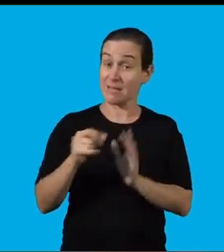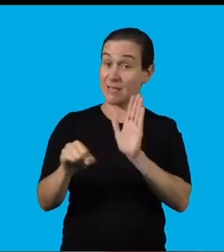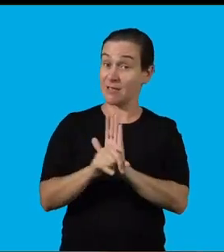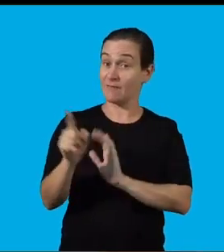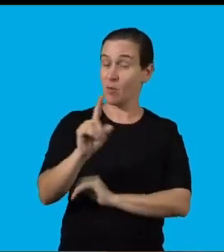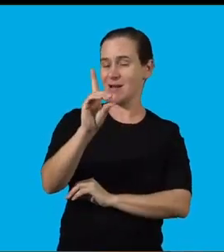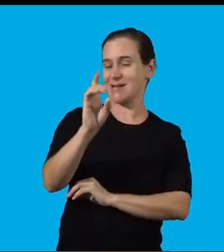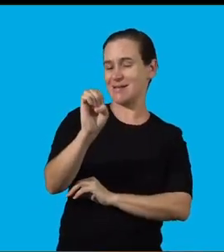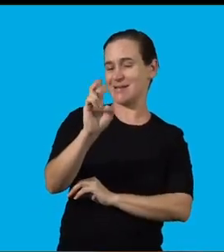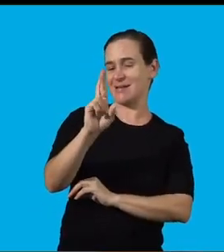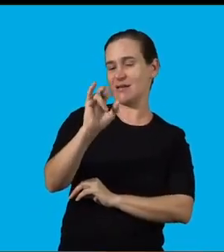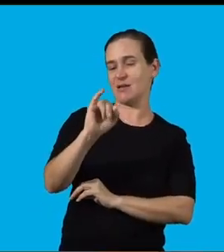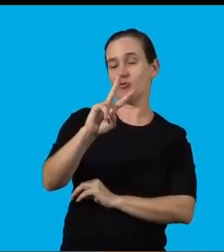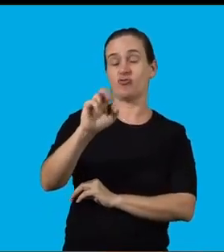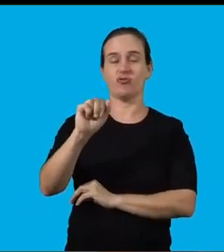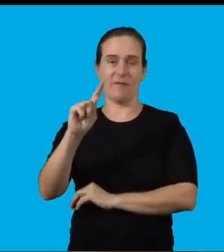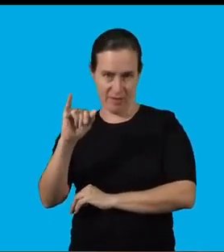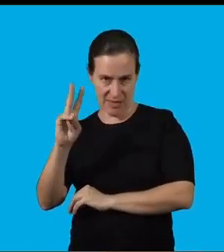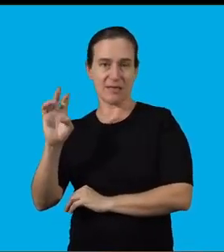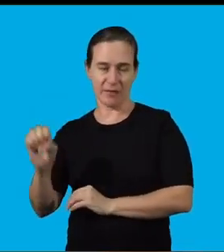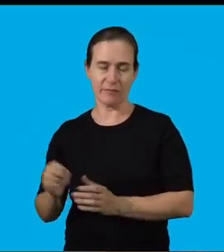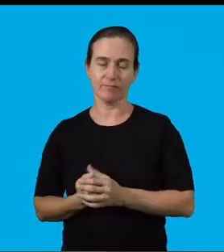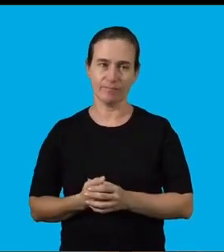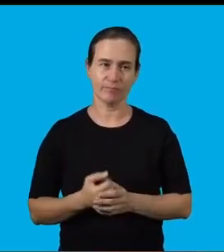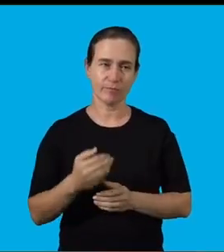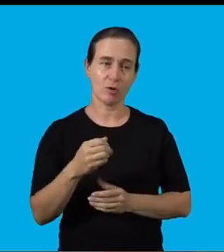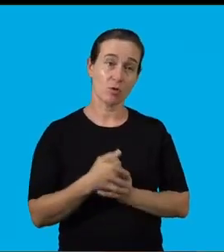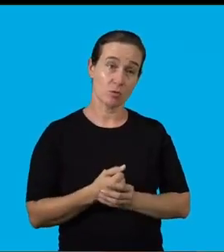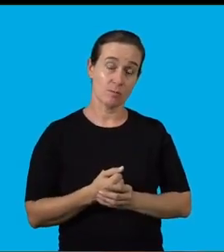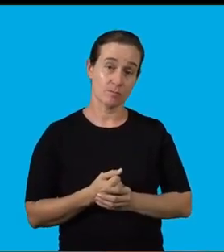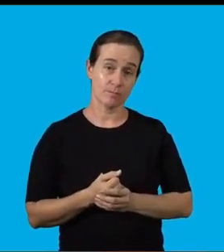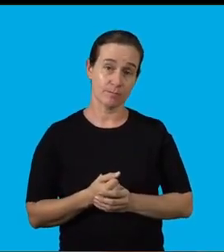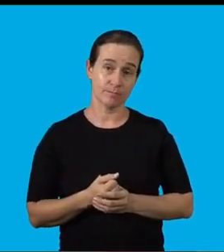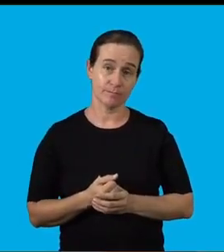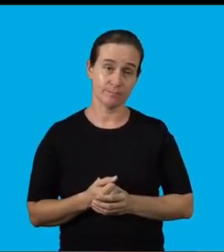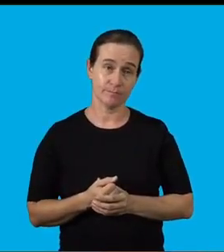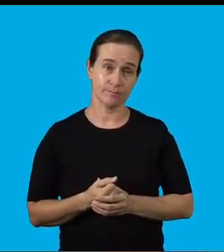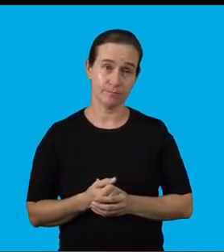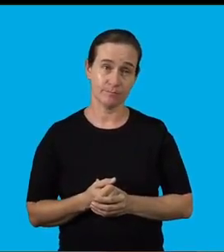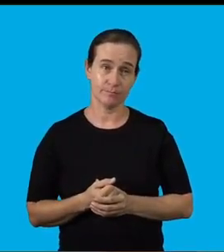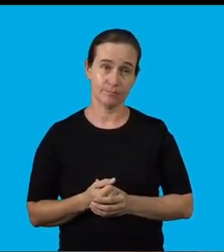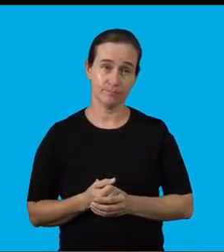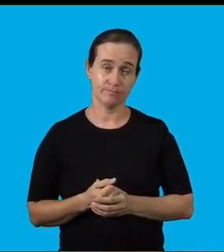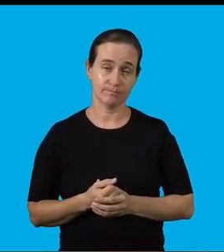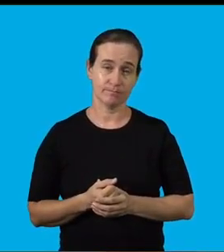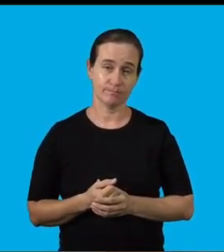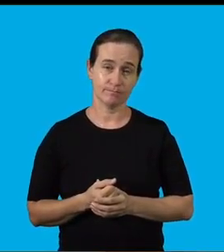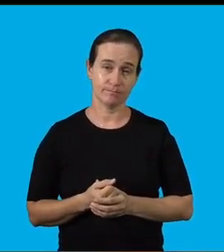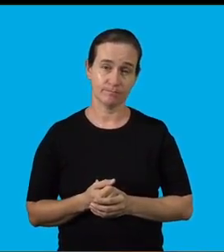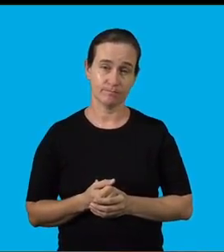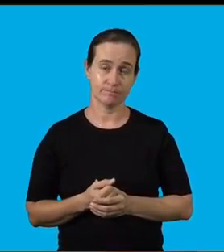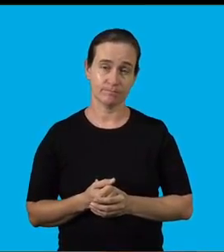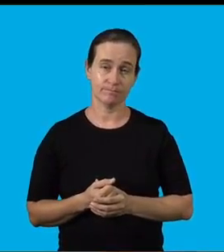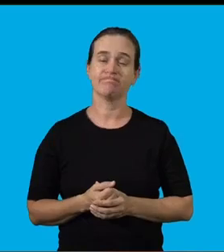the derivative. So we take the derivative of this function and we solve for x. All right, let's start on this